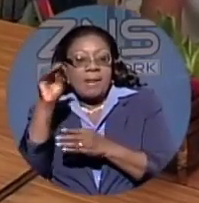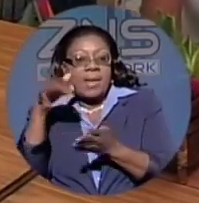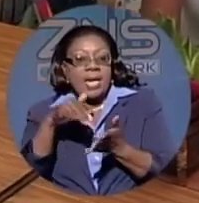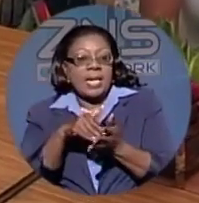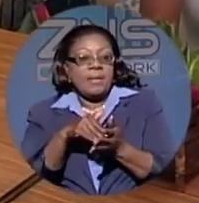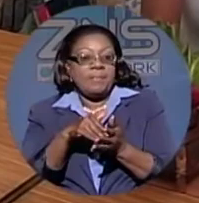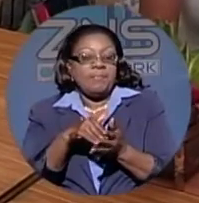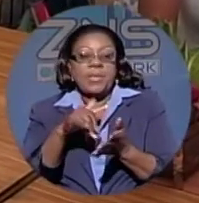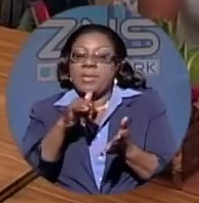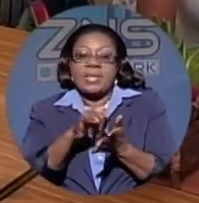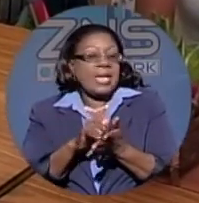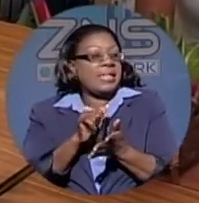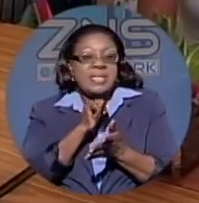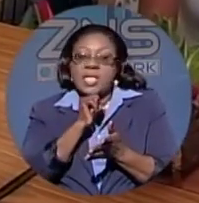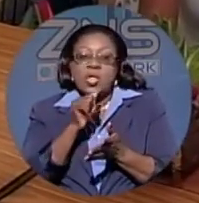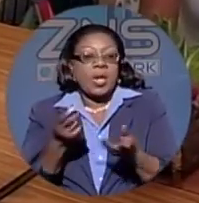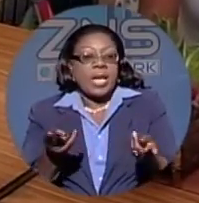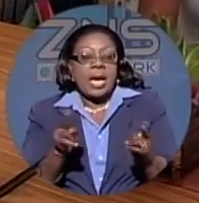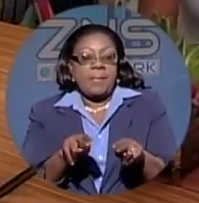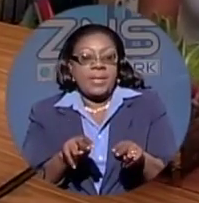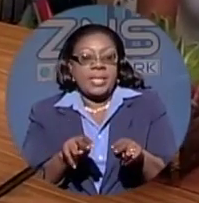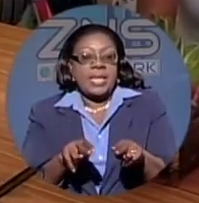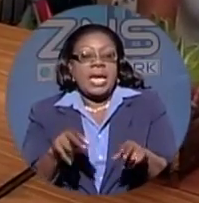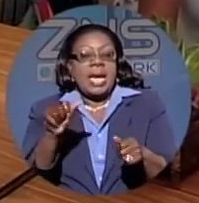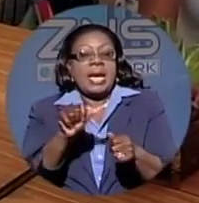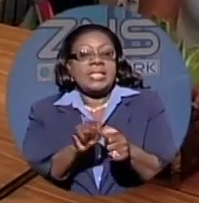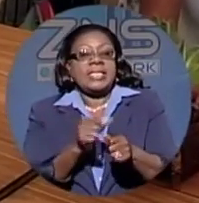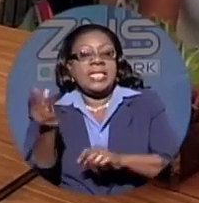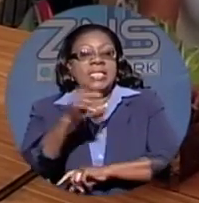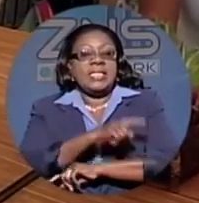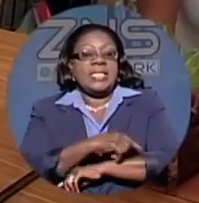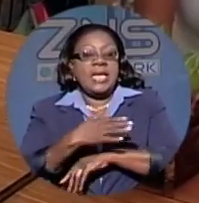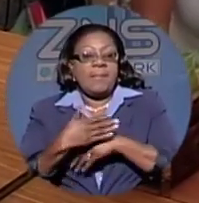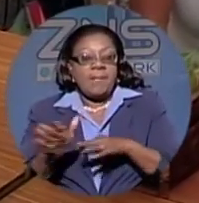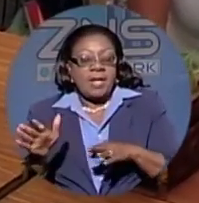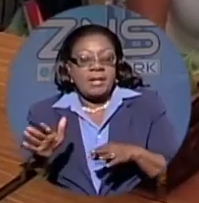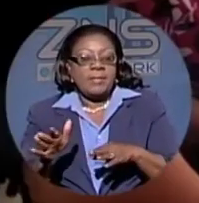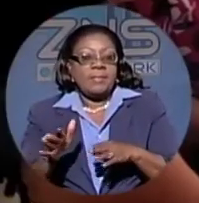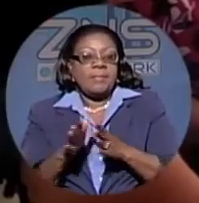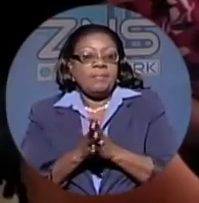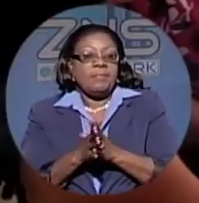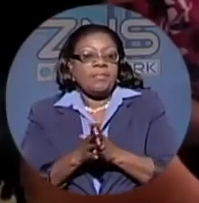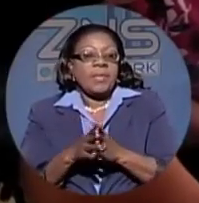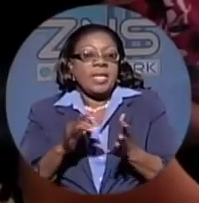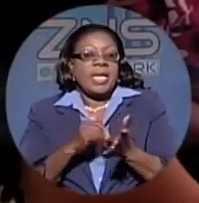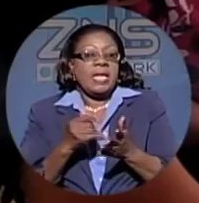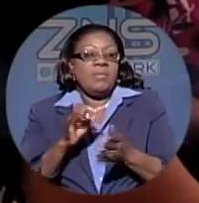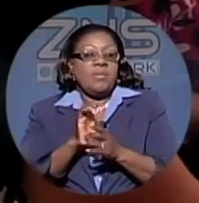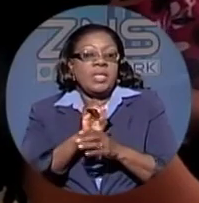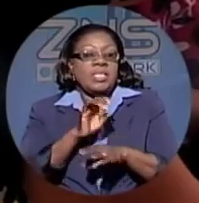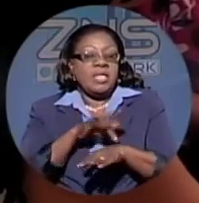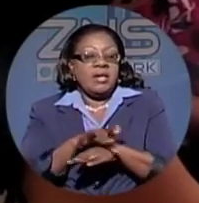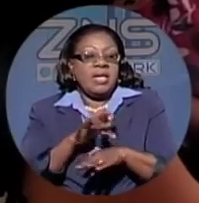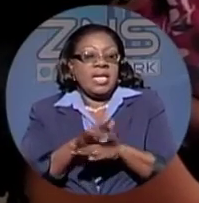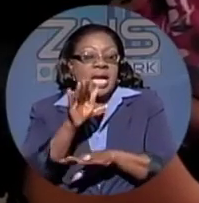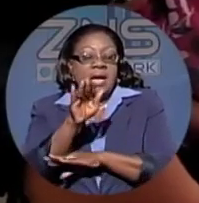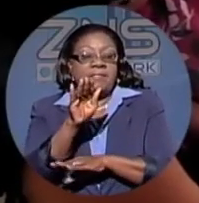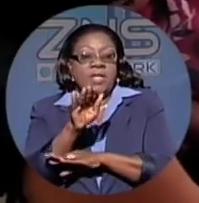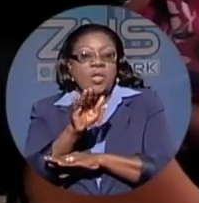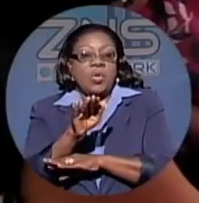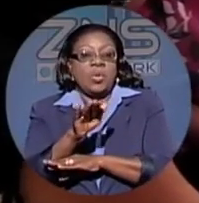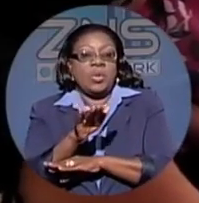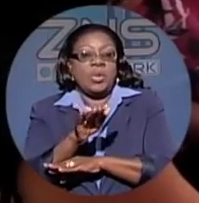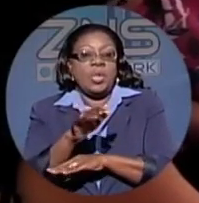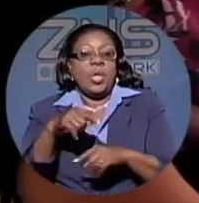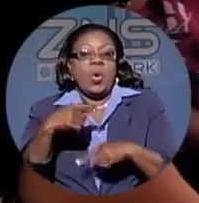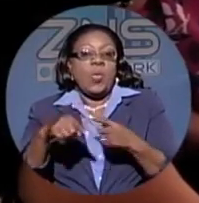alive. But that did not happen. As each day passed by, that hope faded. It was early afternoon when news broke at the